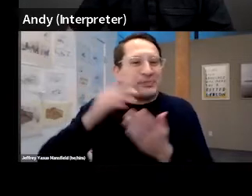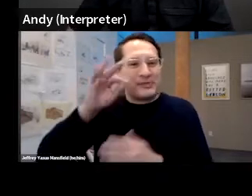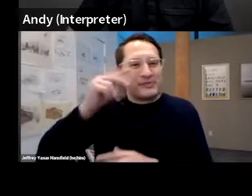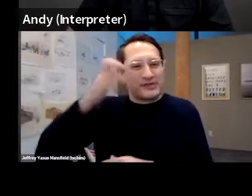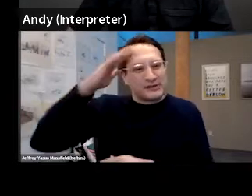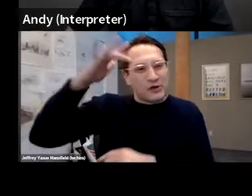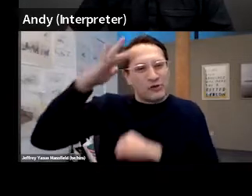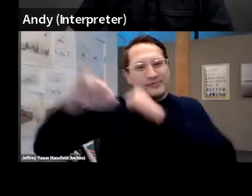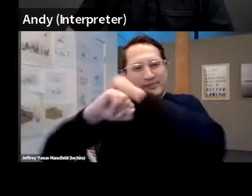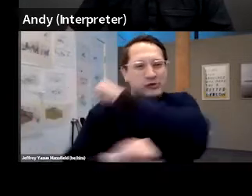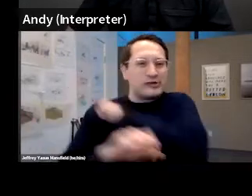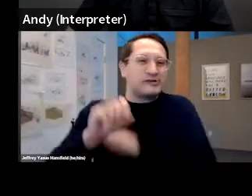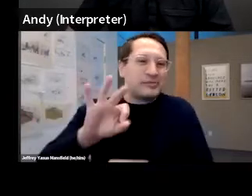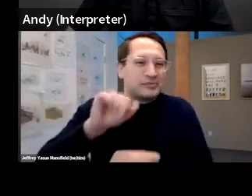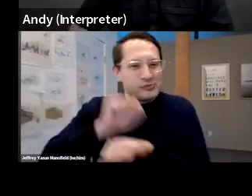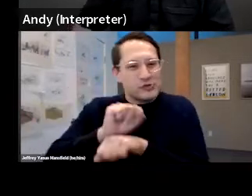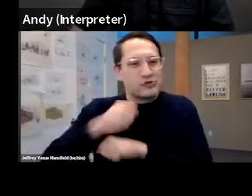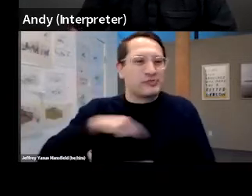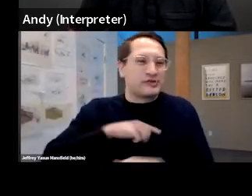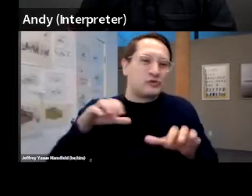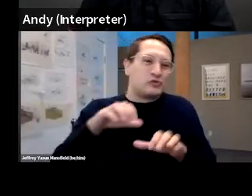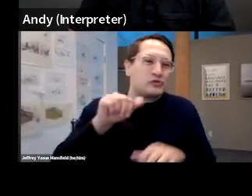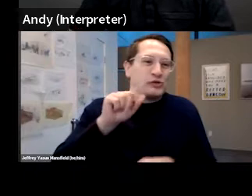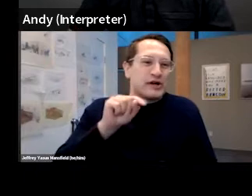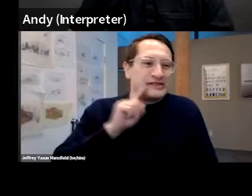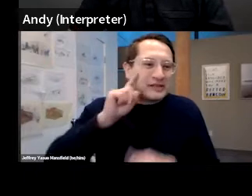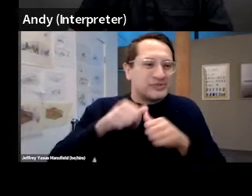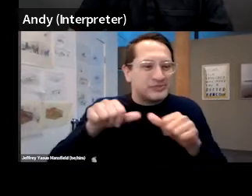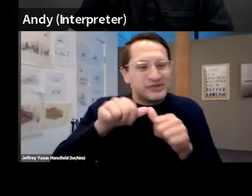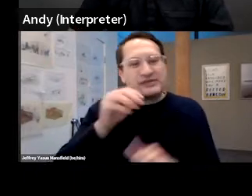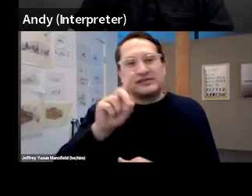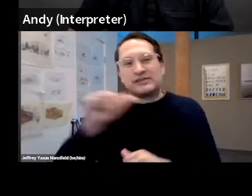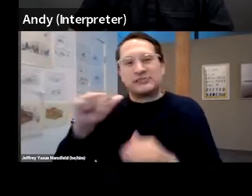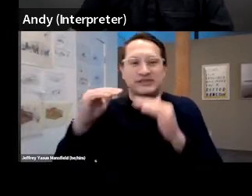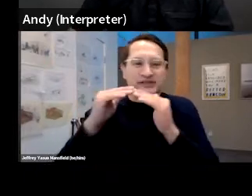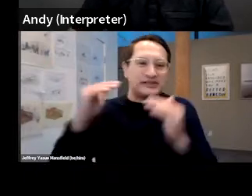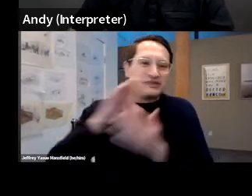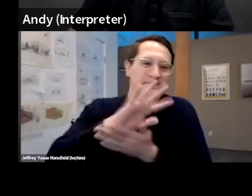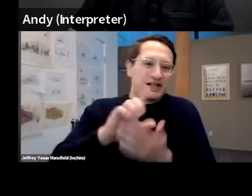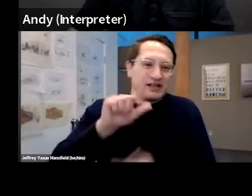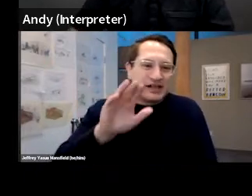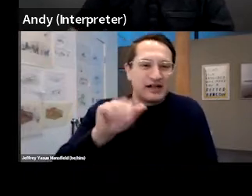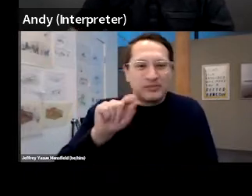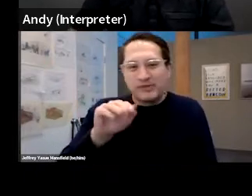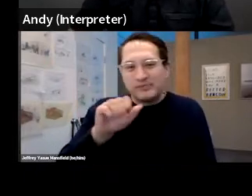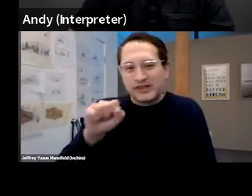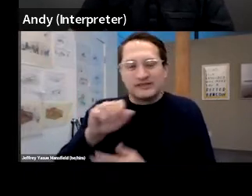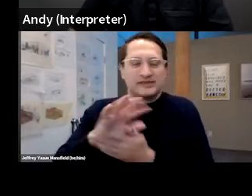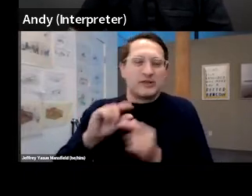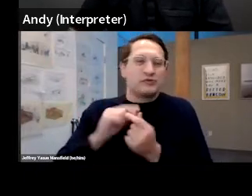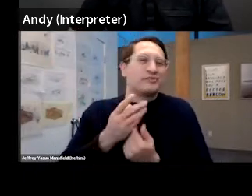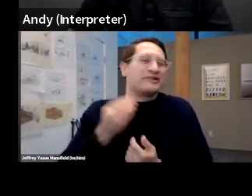briefly introduce some of the foundational philosophy work we do with Deaf Space and Disability Justice Design